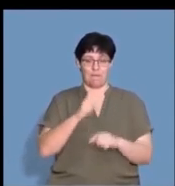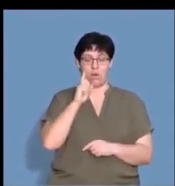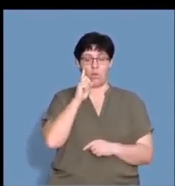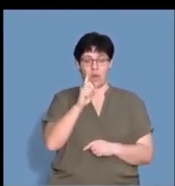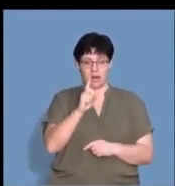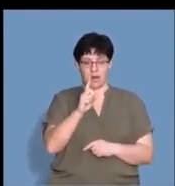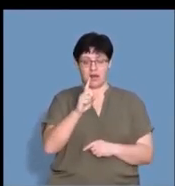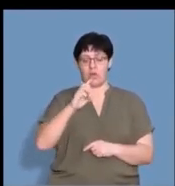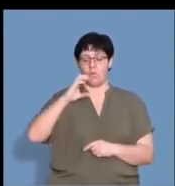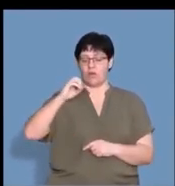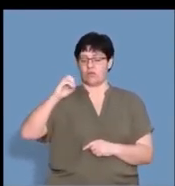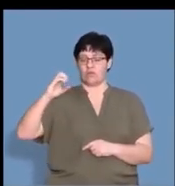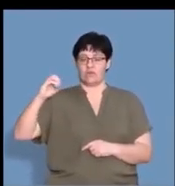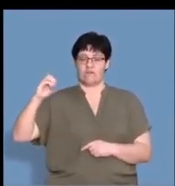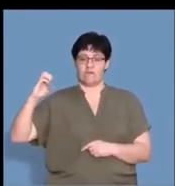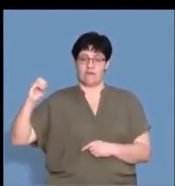5 zeros.